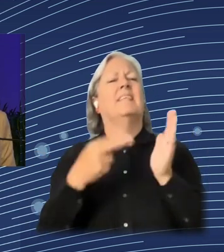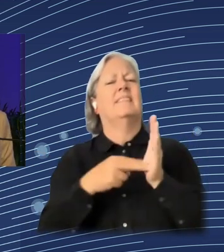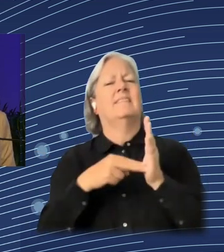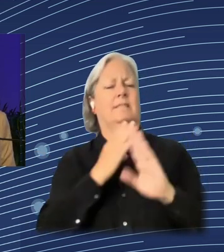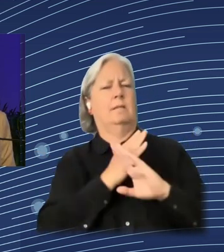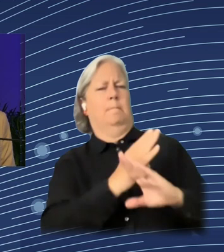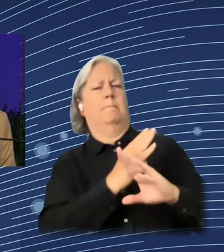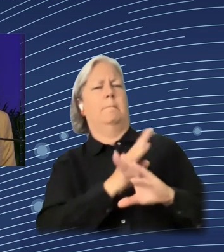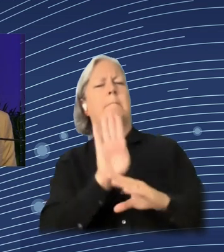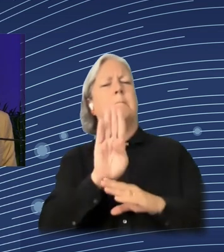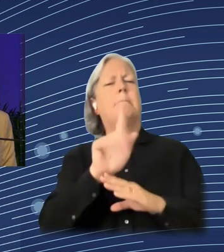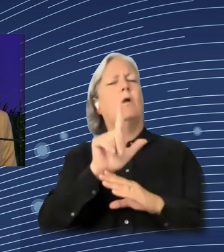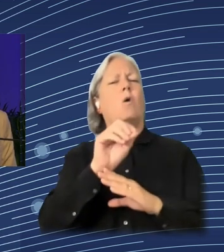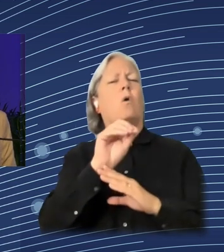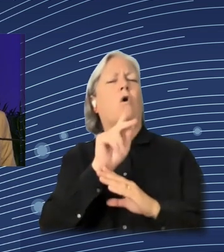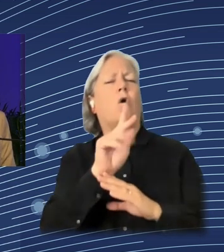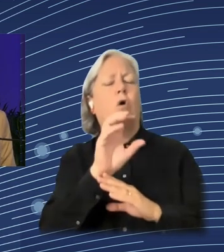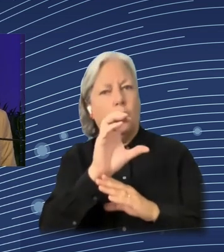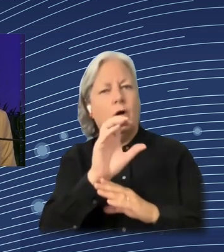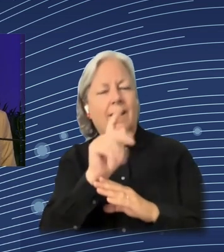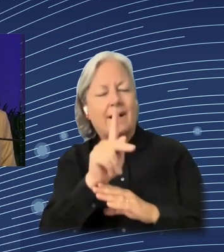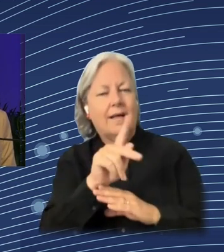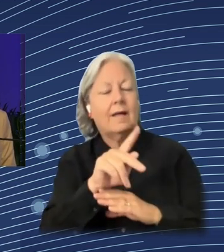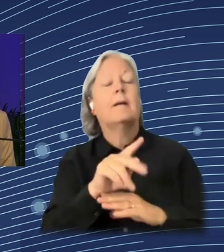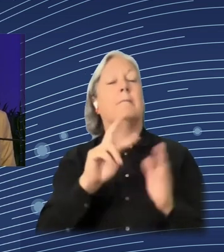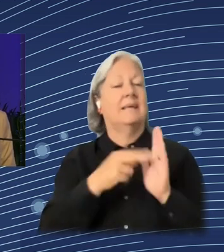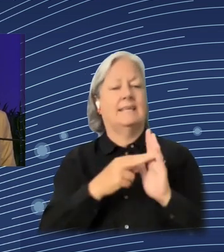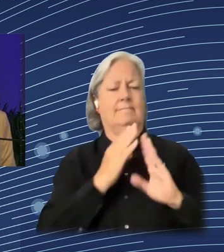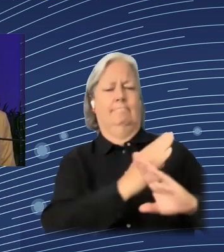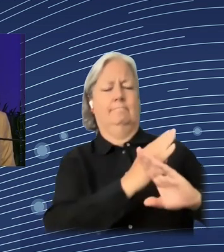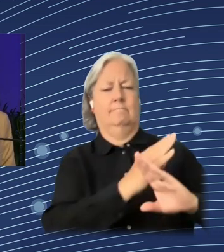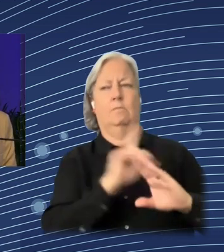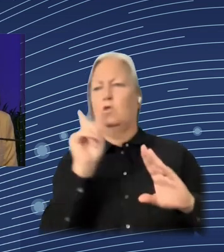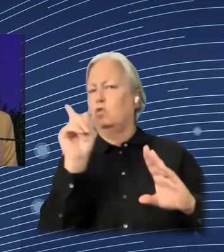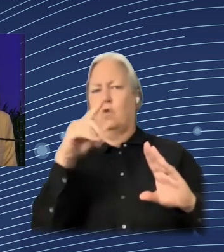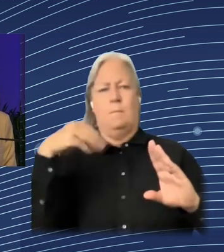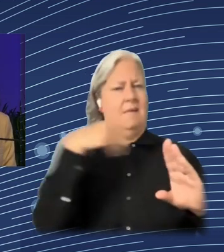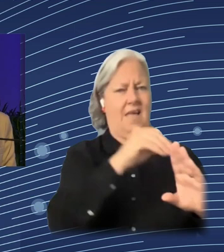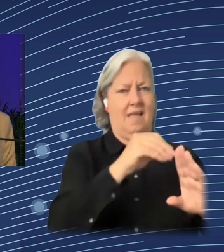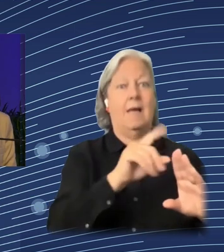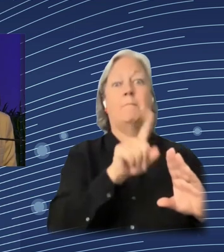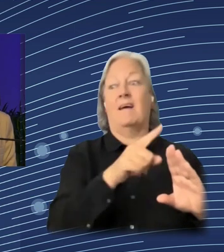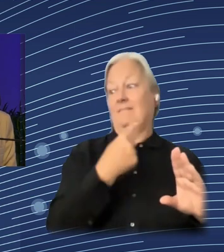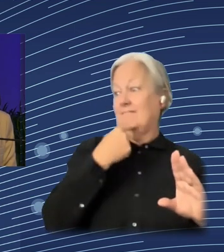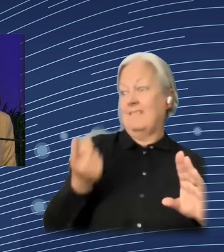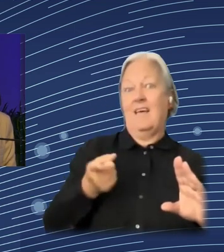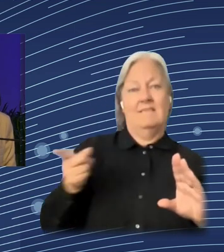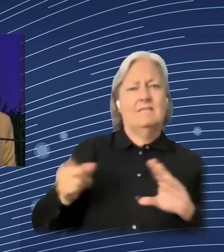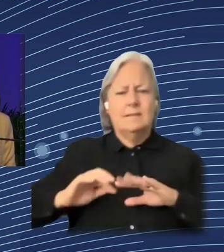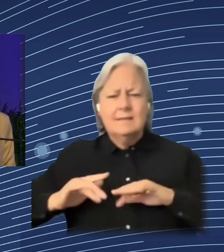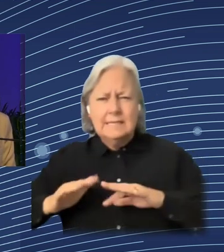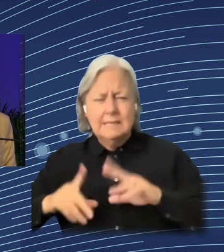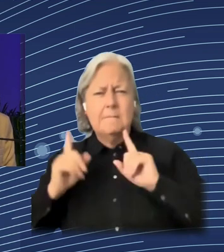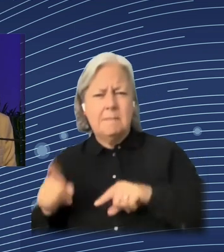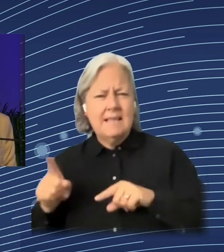the unemployment benefits are not going to be paid, but the operators are notified, they have to analyze the situation,